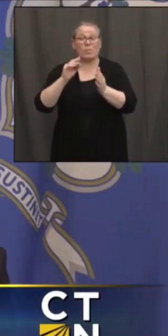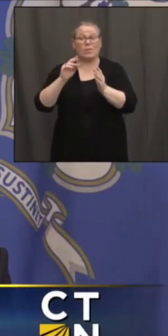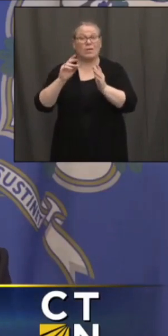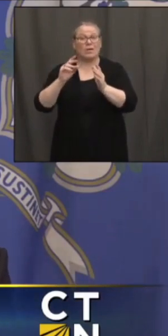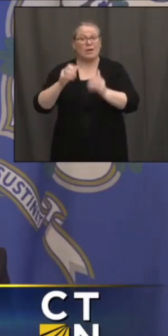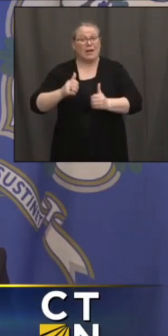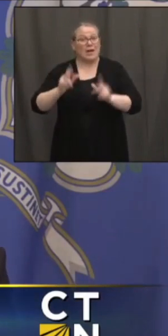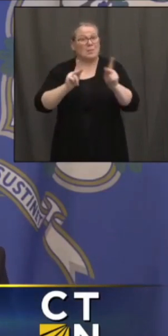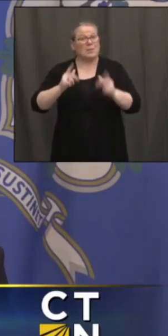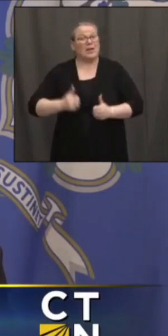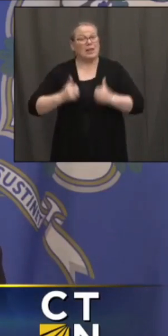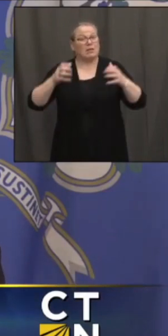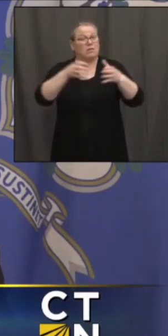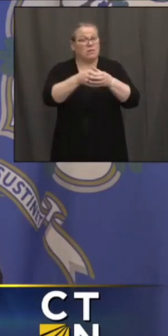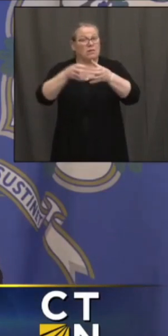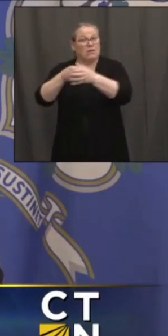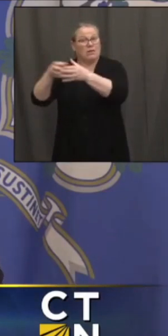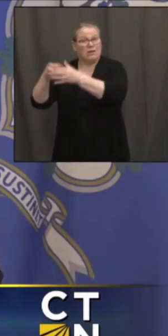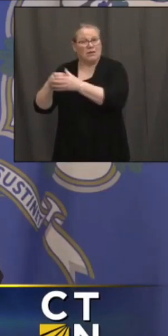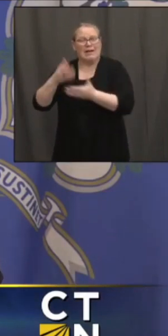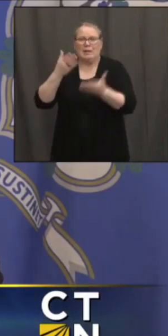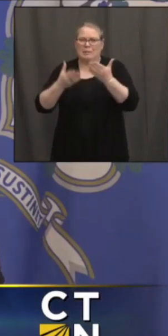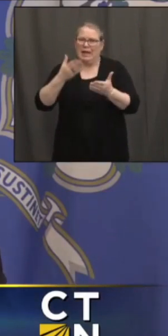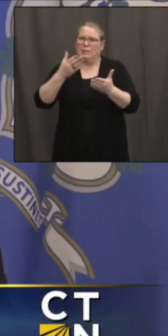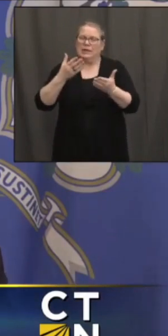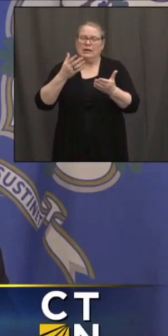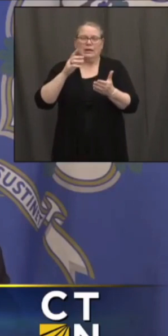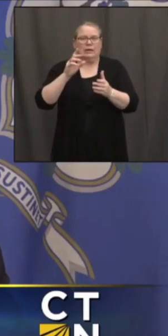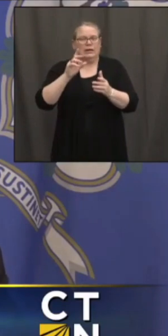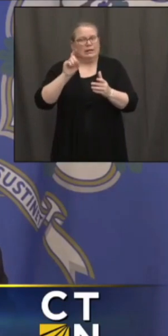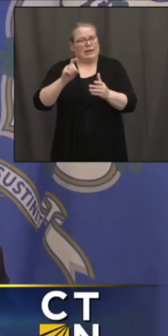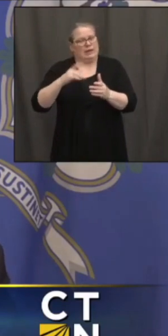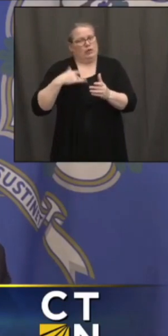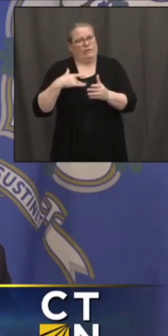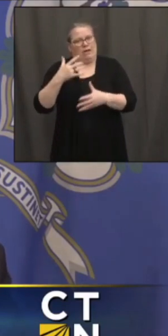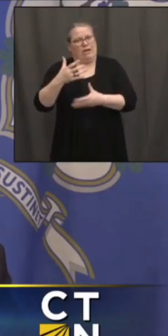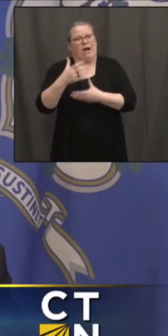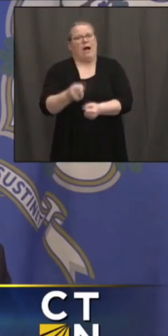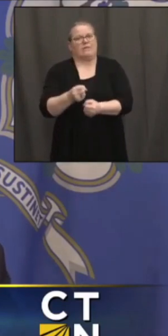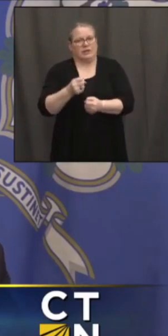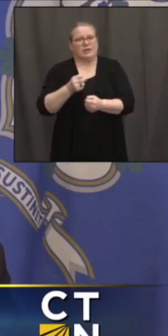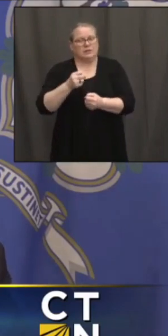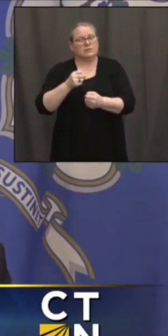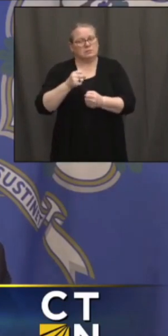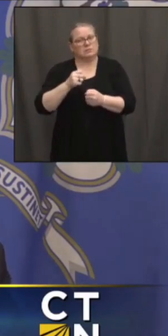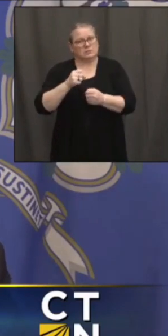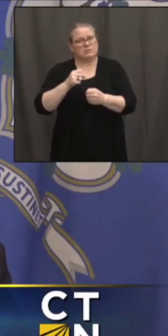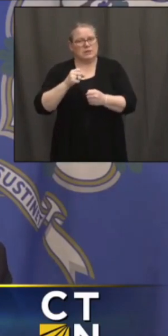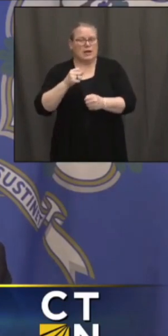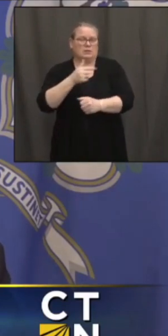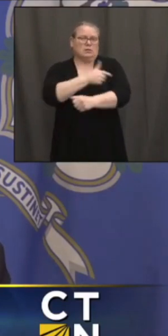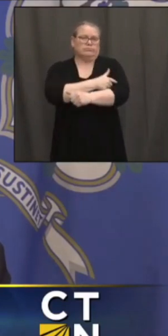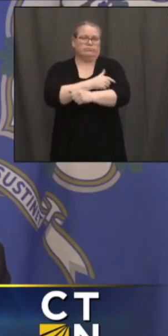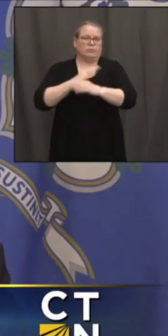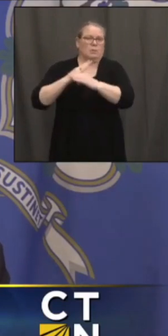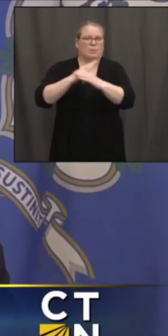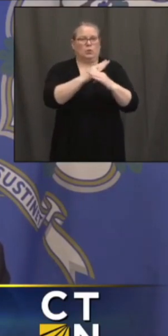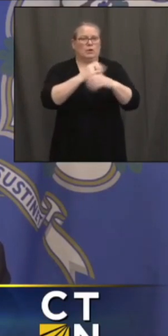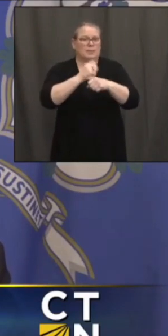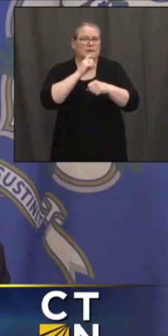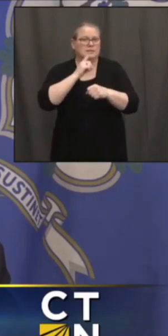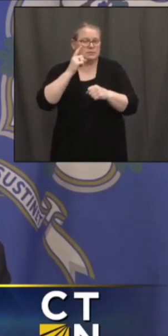that in order to keep them going, keep employees feeling confident that that type of immunity makes some sense a little bit longer.